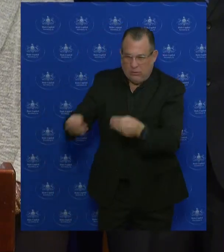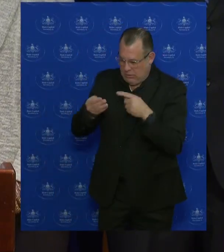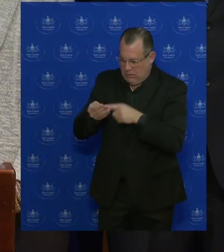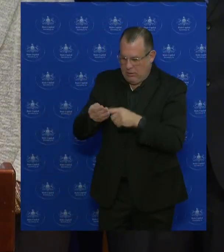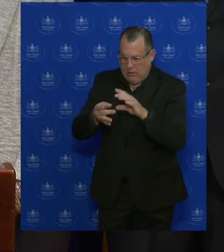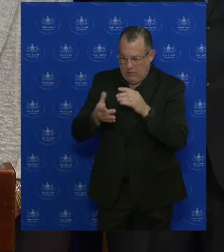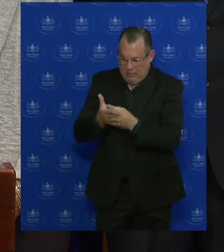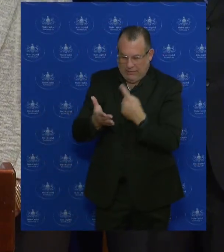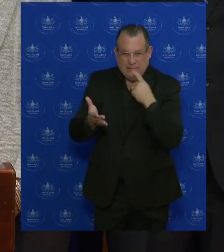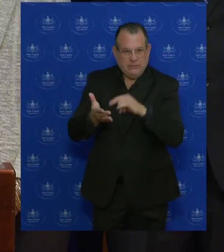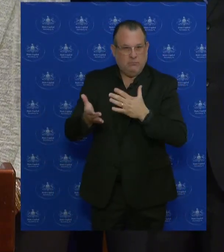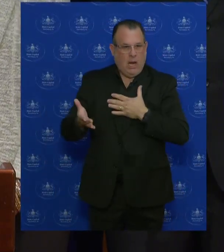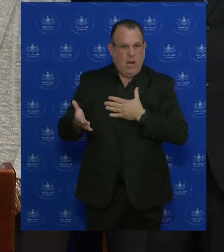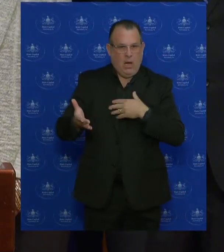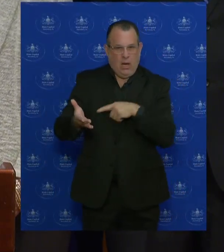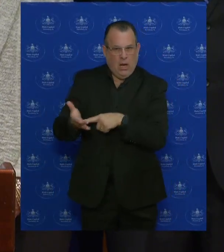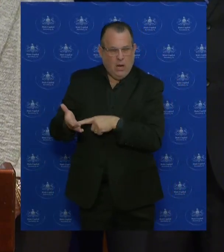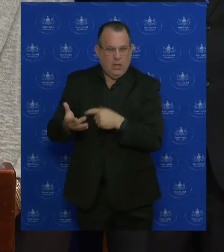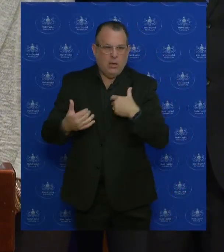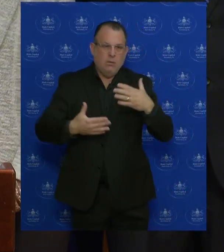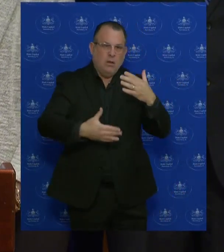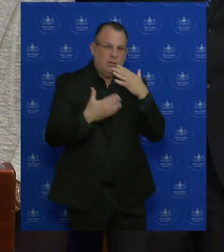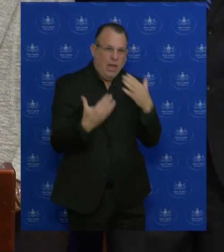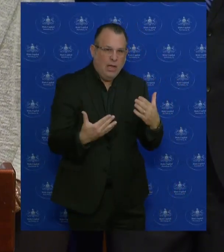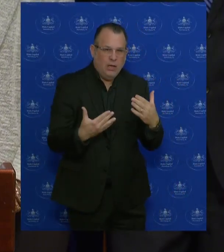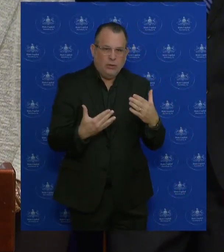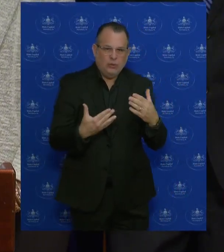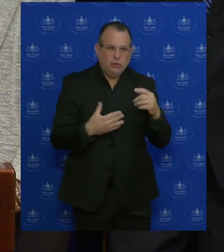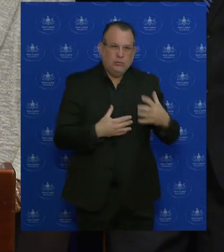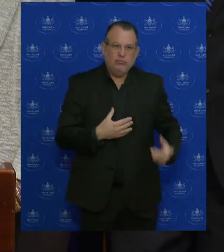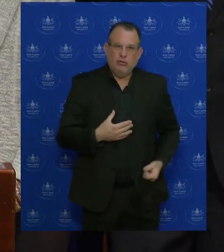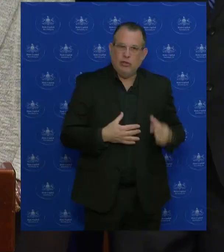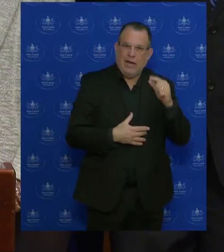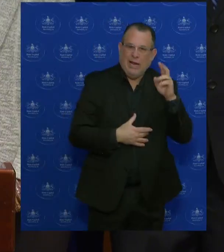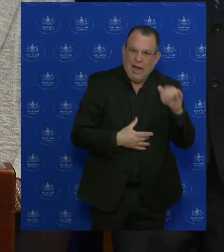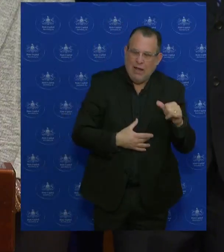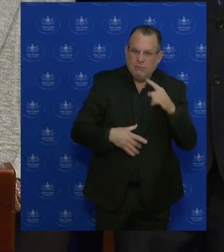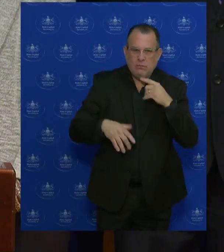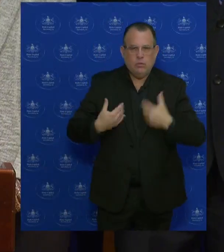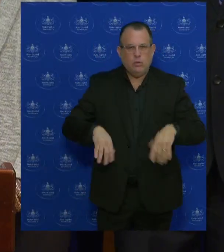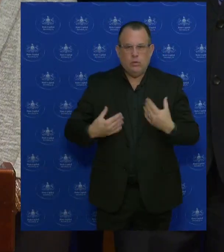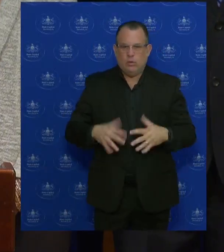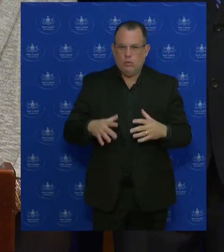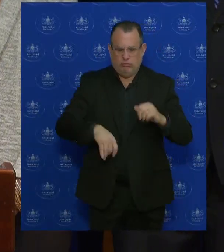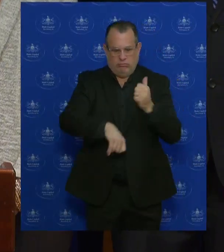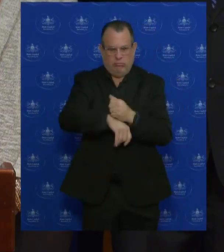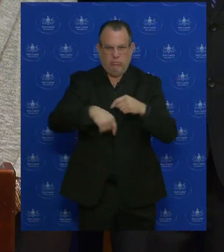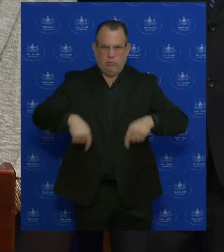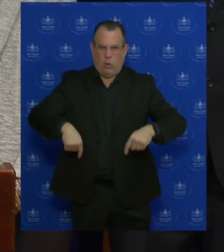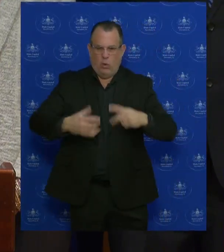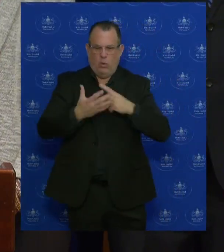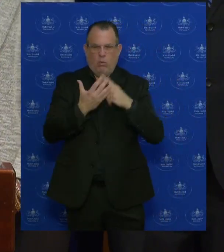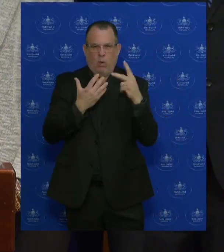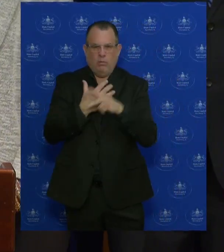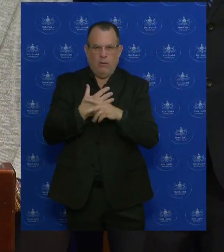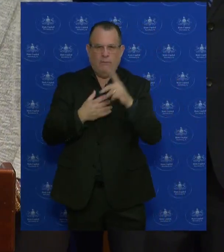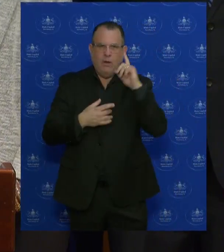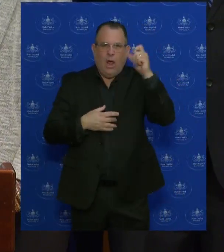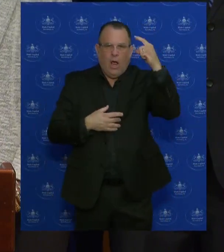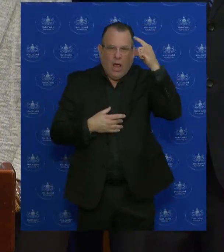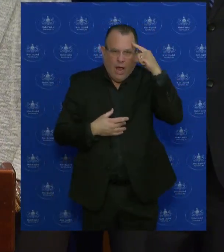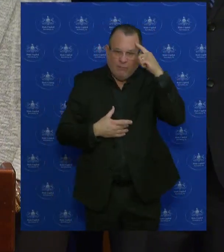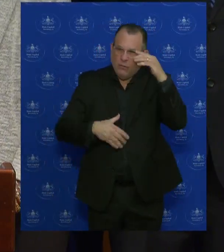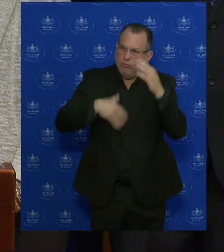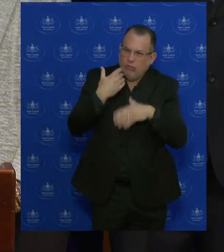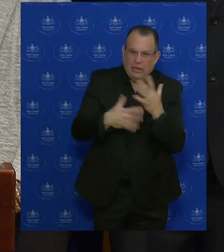appreciative for the work of Treasurer Garrity and for the General Assembly to create this important program, cut government red tape, and get Pennsylvanians'